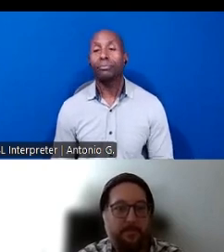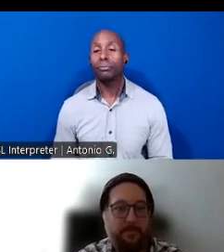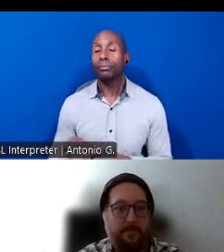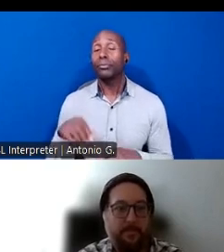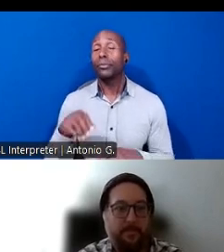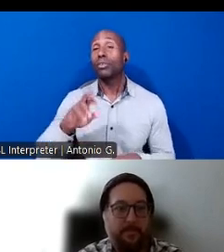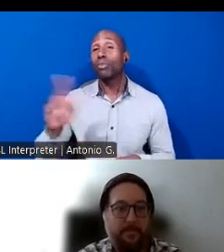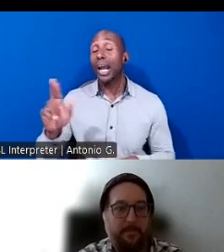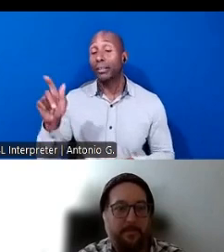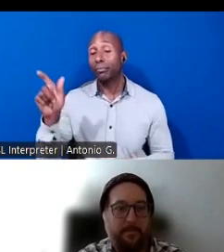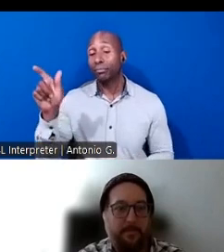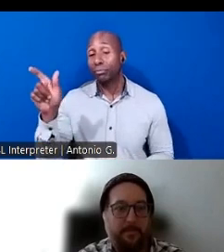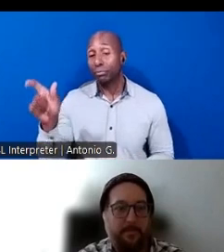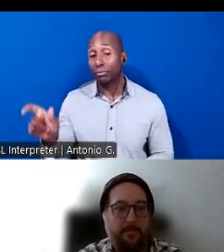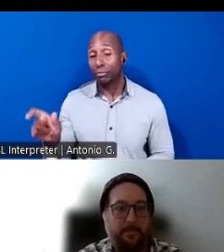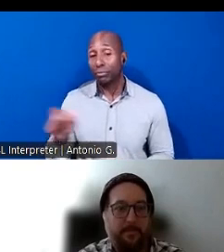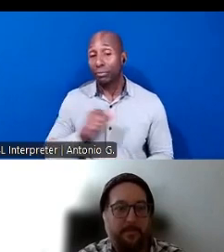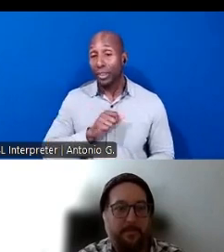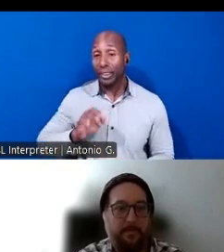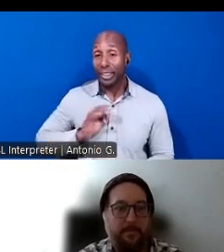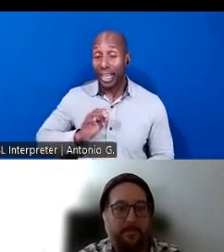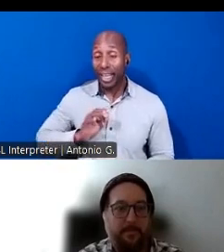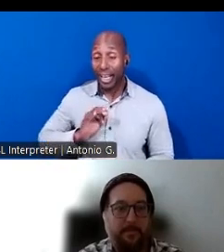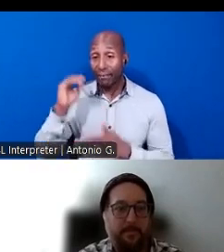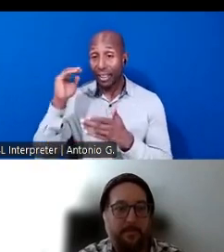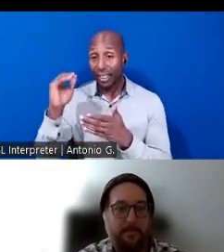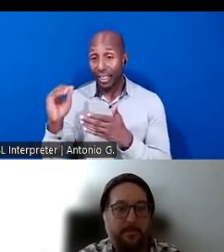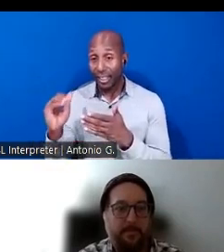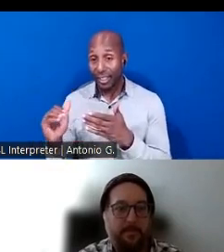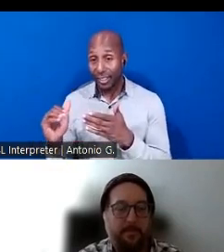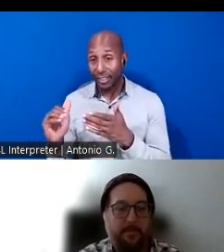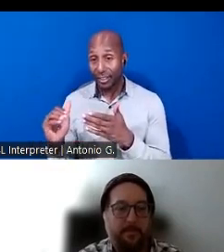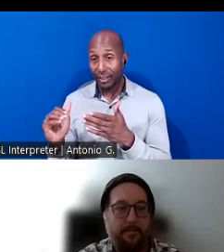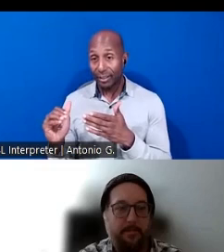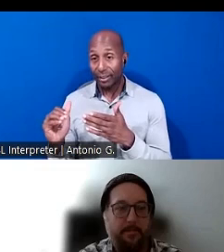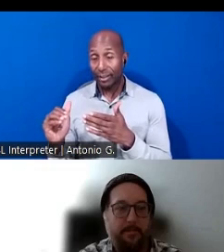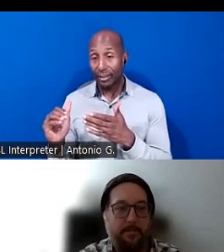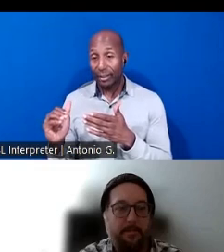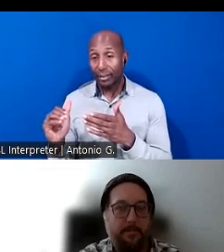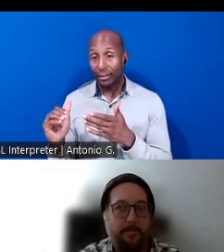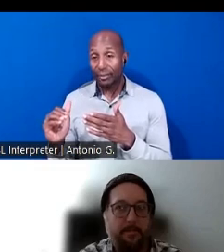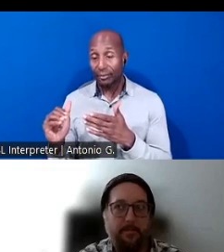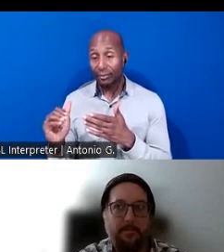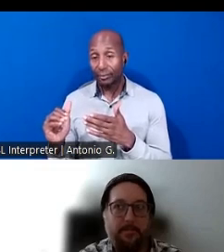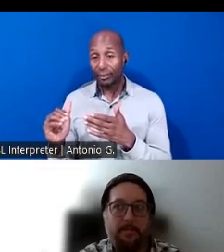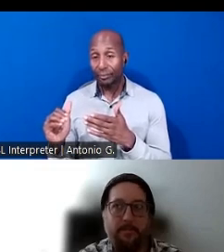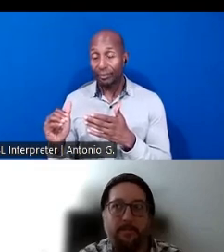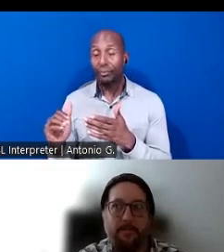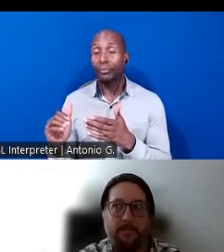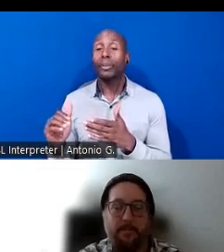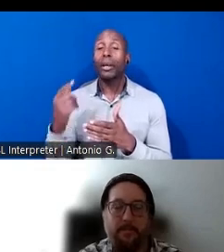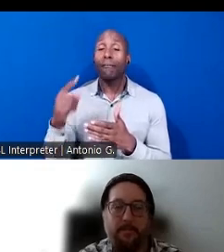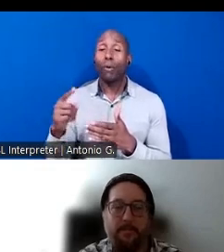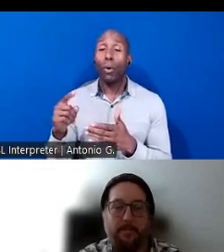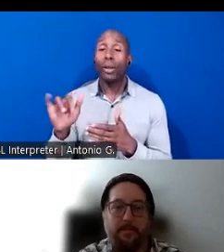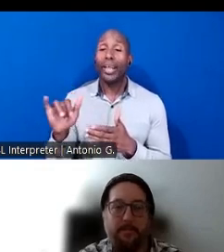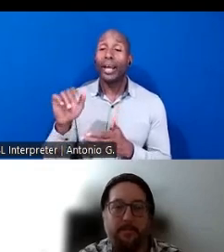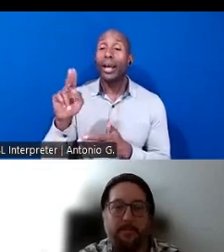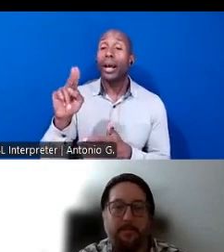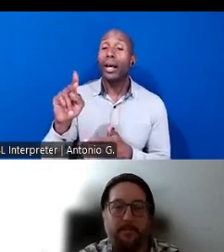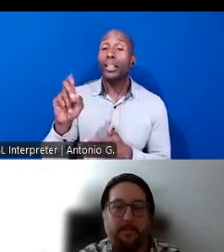it, underserved, and it gives us the staff list for the underserved program. So we'll